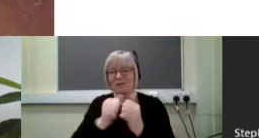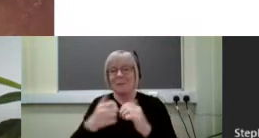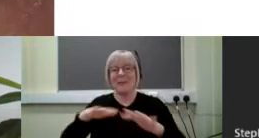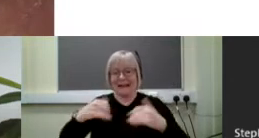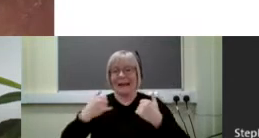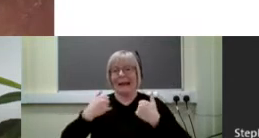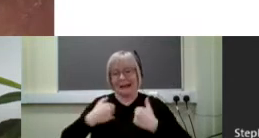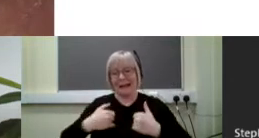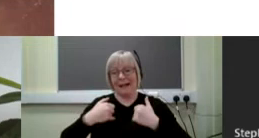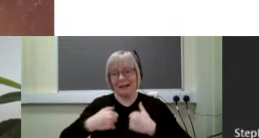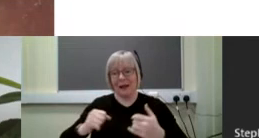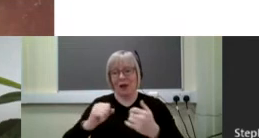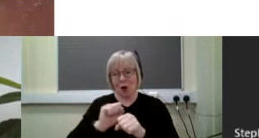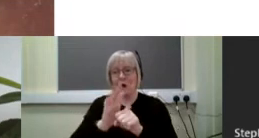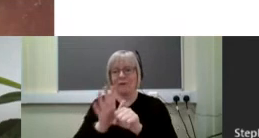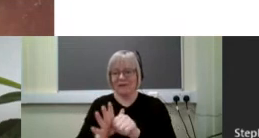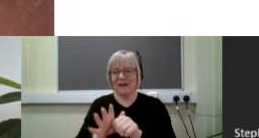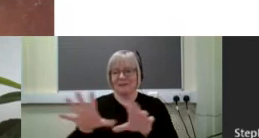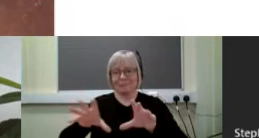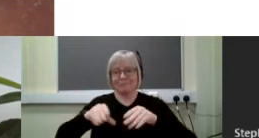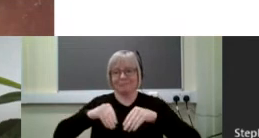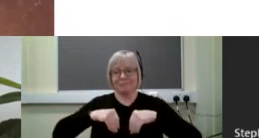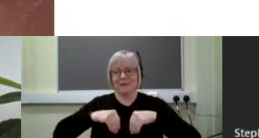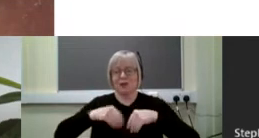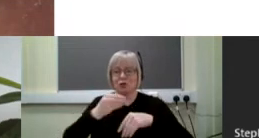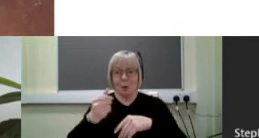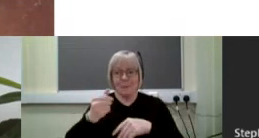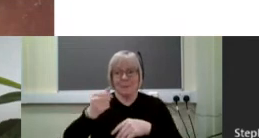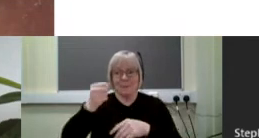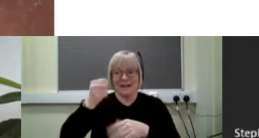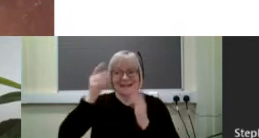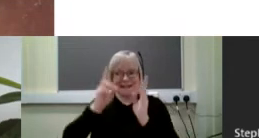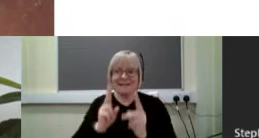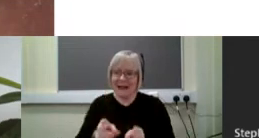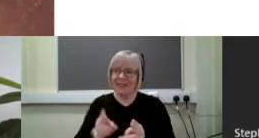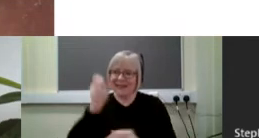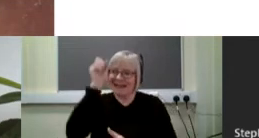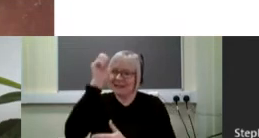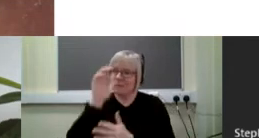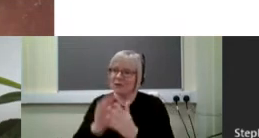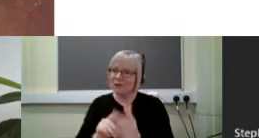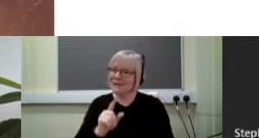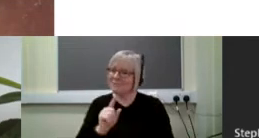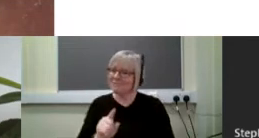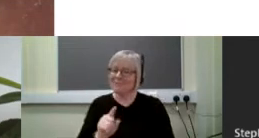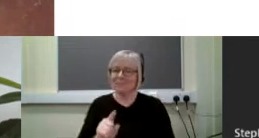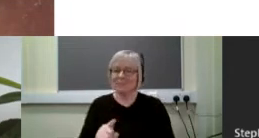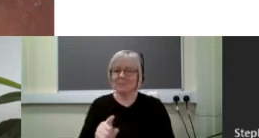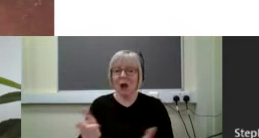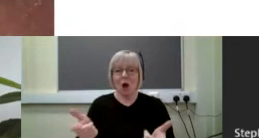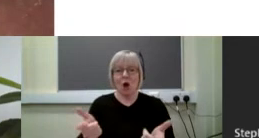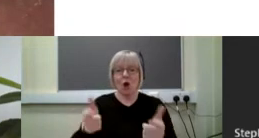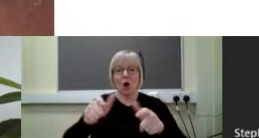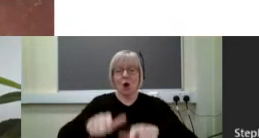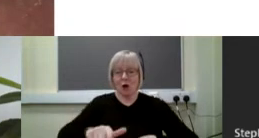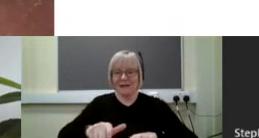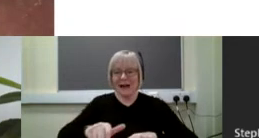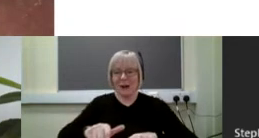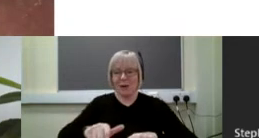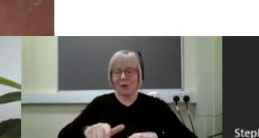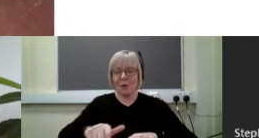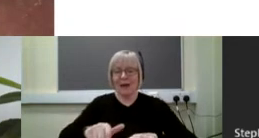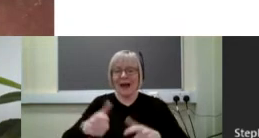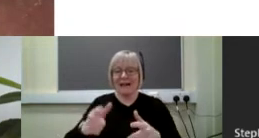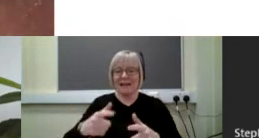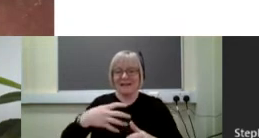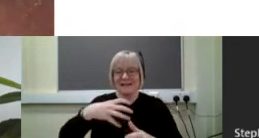COVID-19, and some had experience of death. Lockdown restrictions and fear of